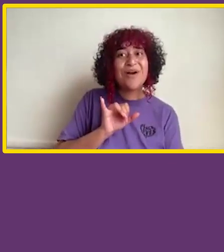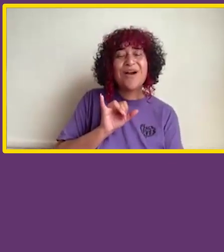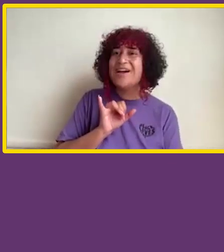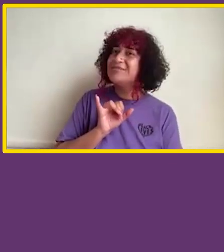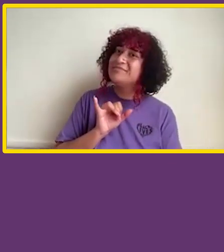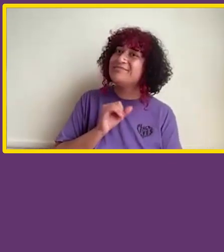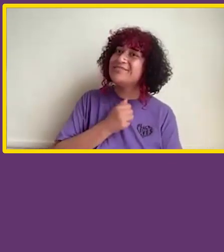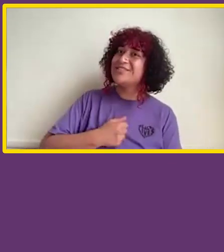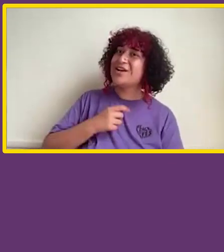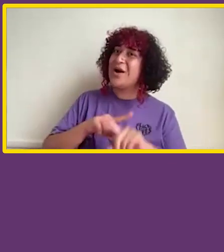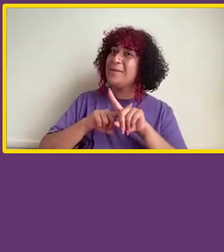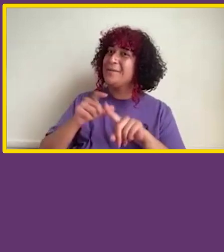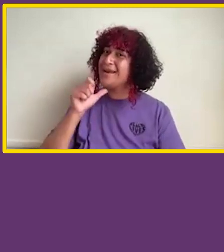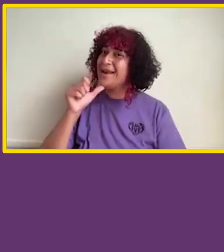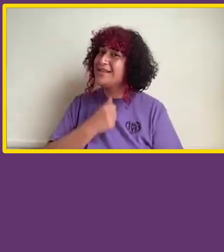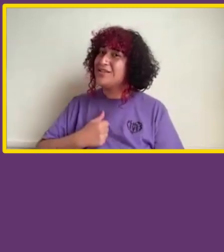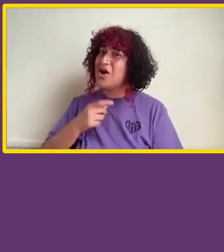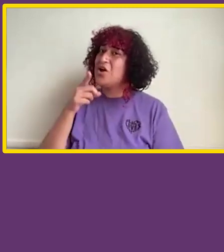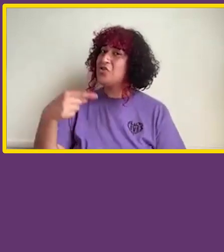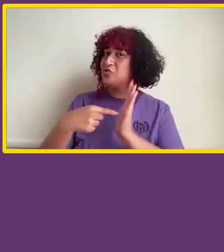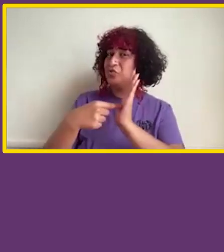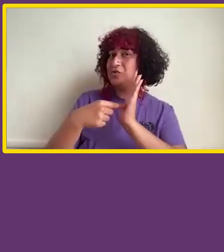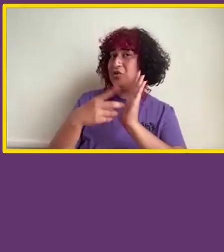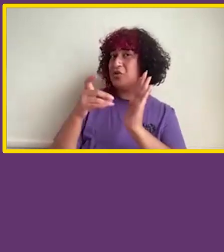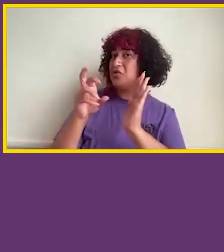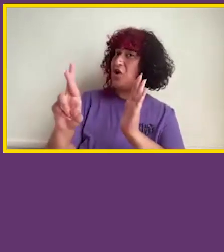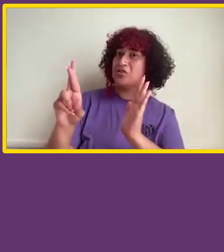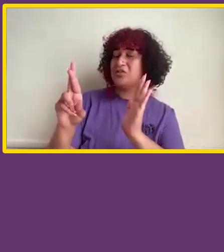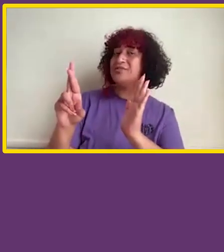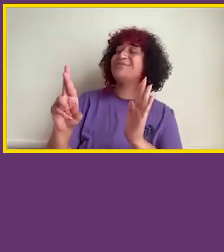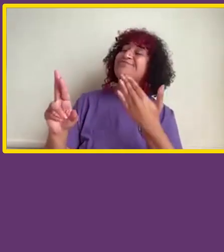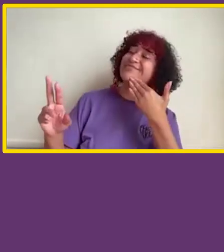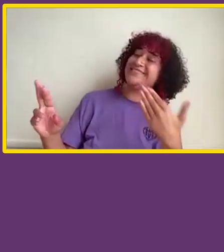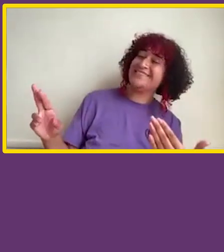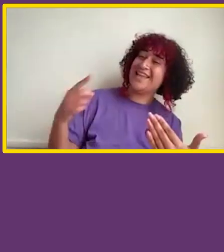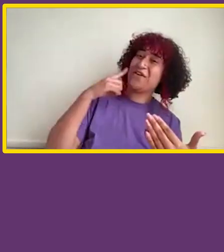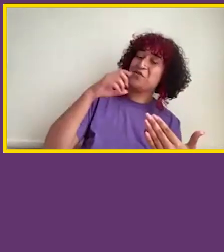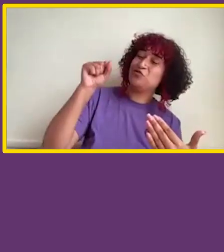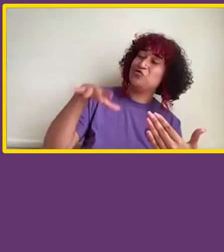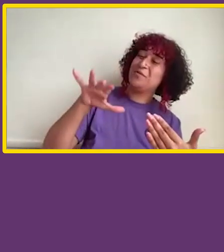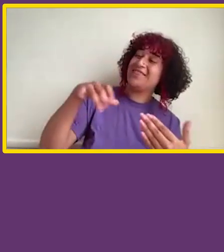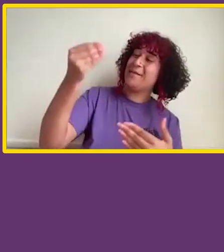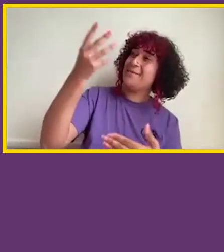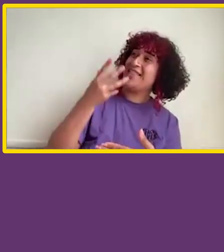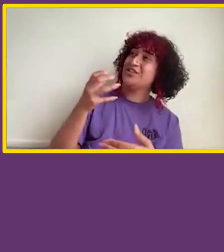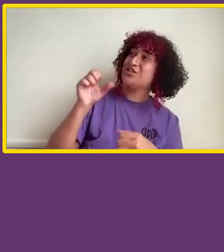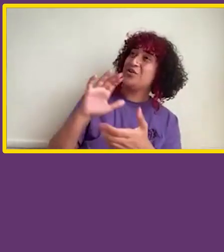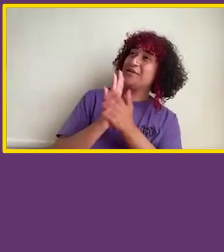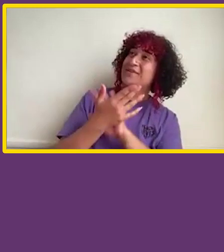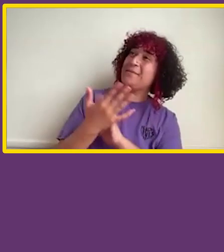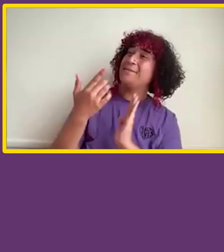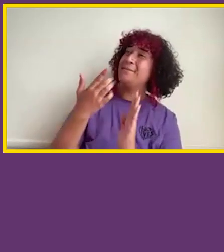sorry, But- but not sorry. You portray it, and Thank you for dropping that blessing so that can there be you my